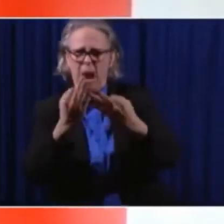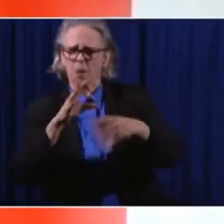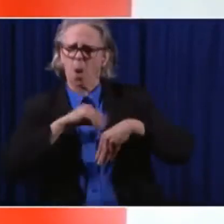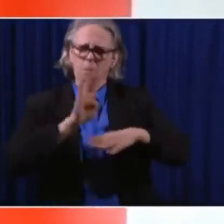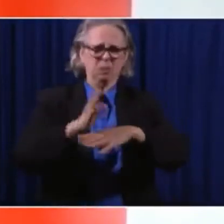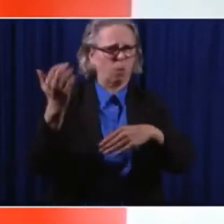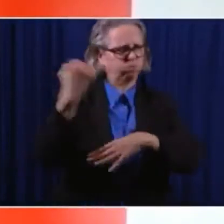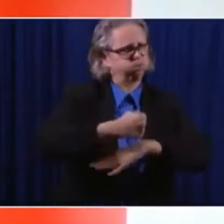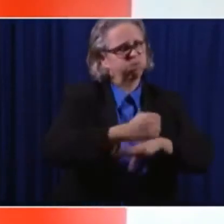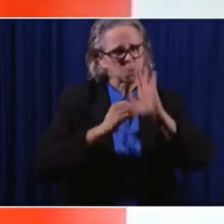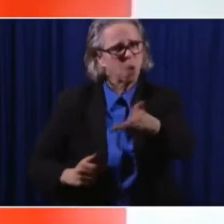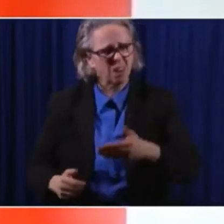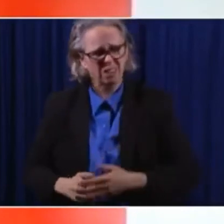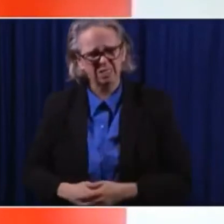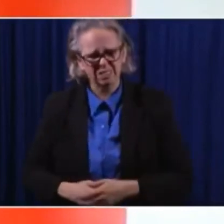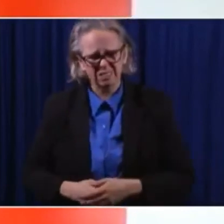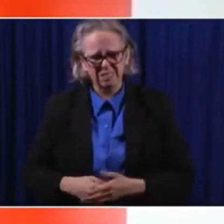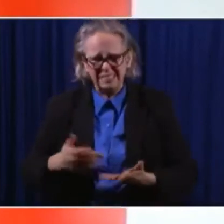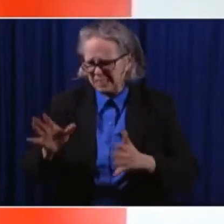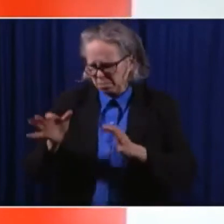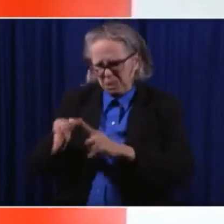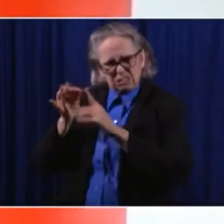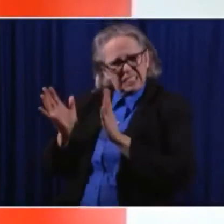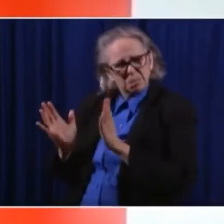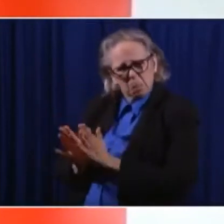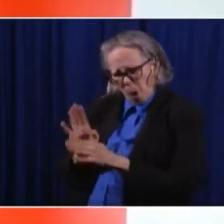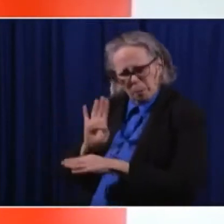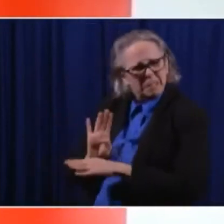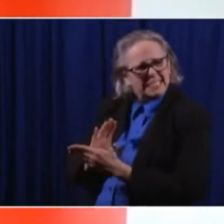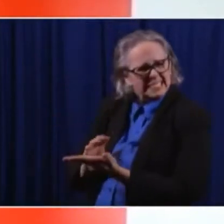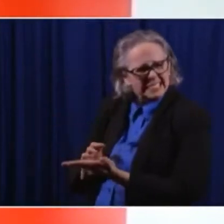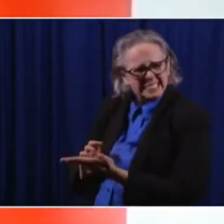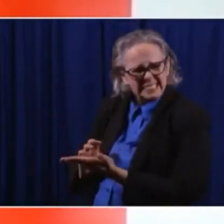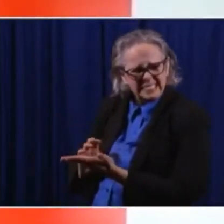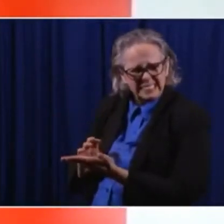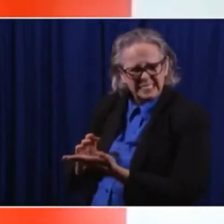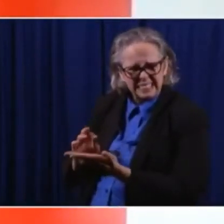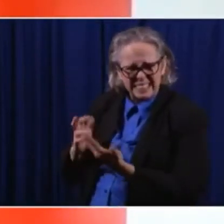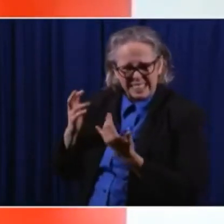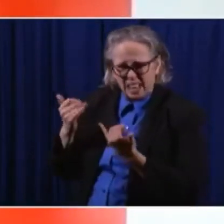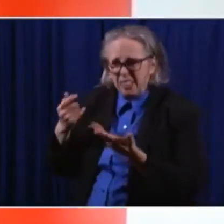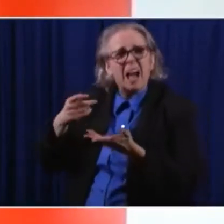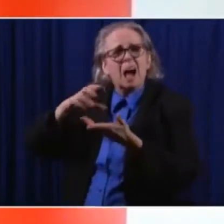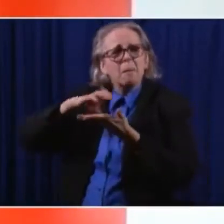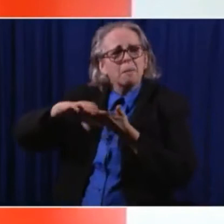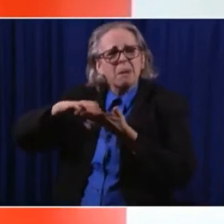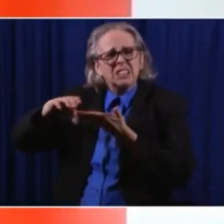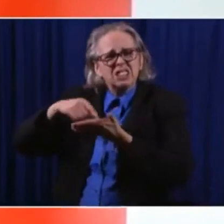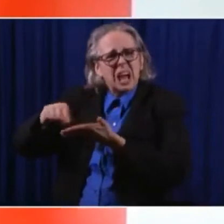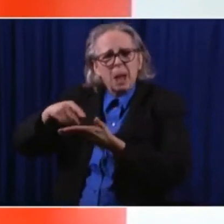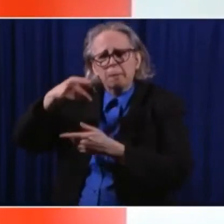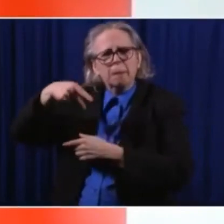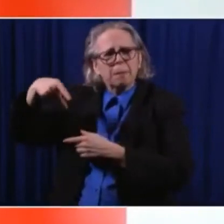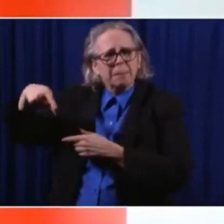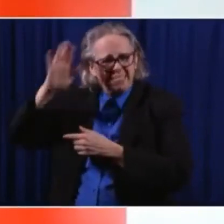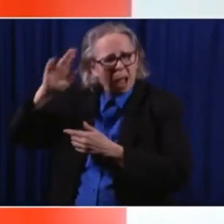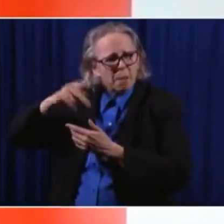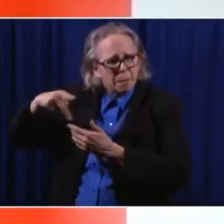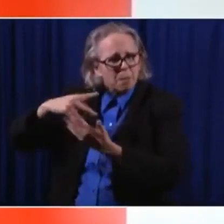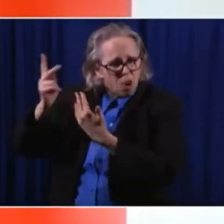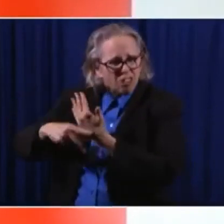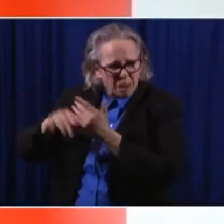take part of the Paycheck Protection Program, which was a lifeline. That was funding that we got a few months ago, but that money's gone. Now,